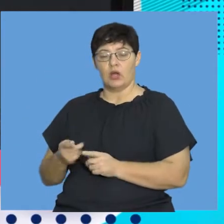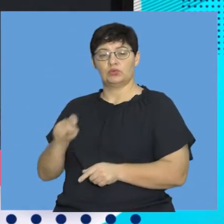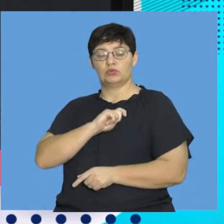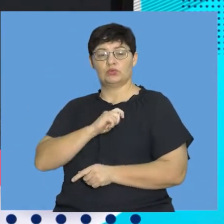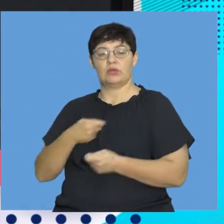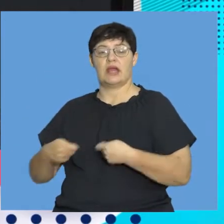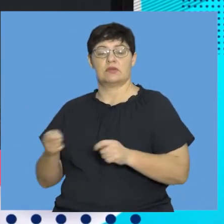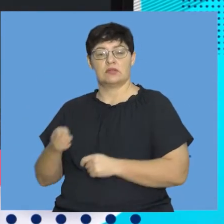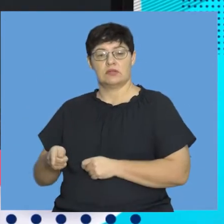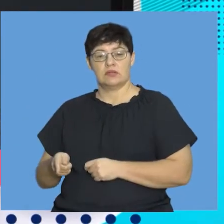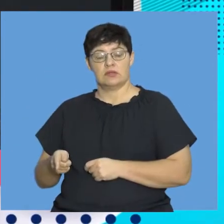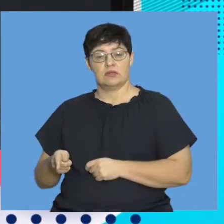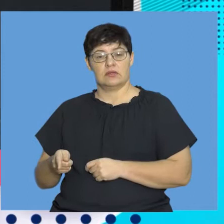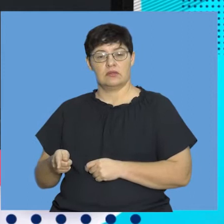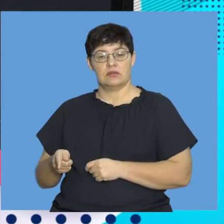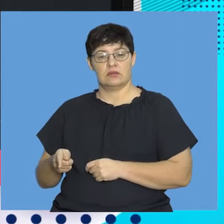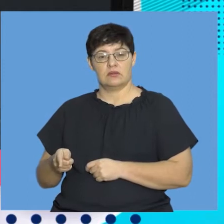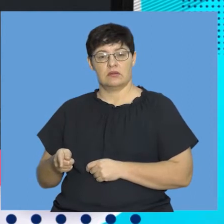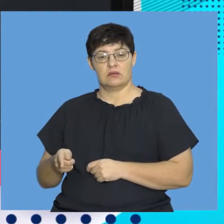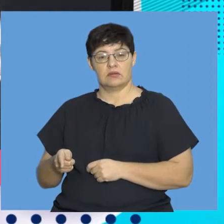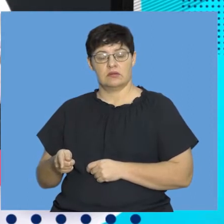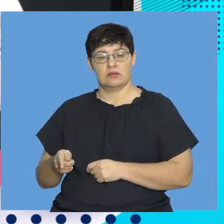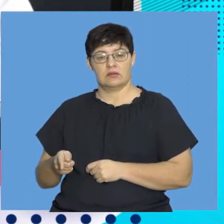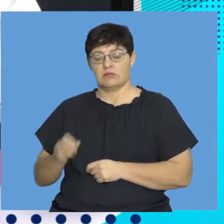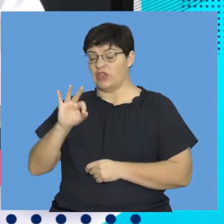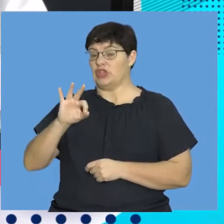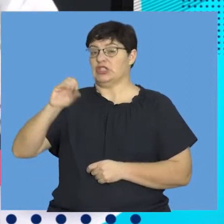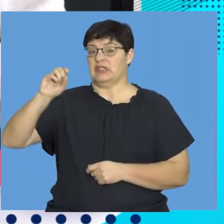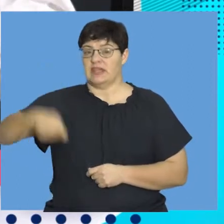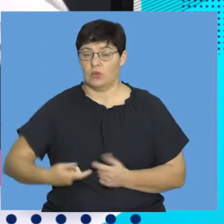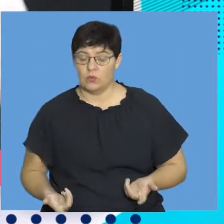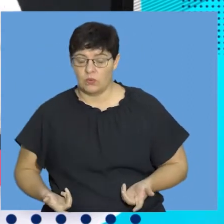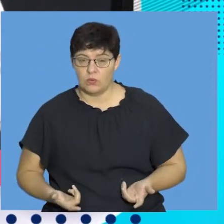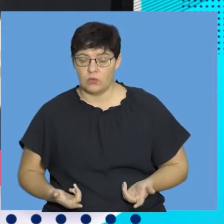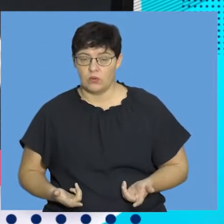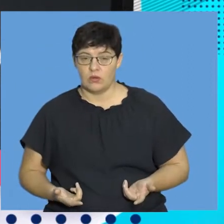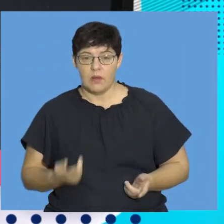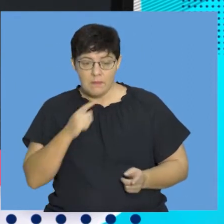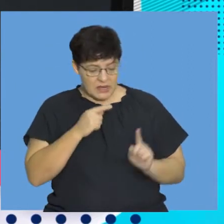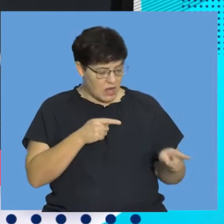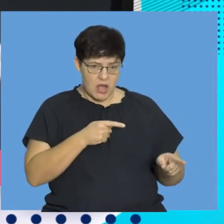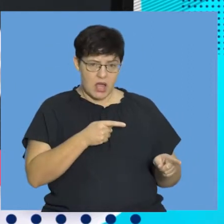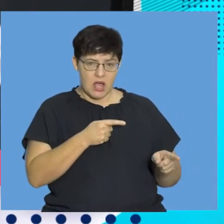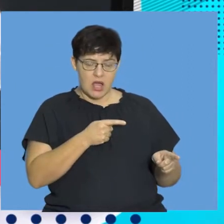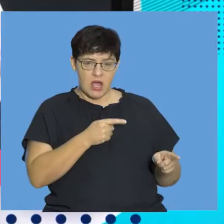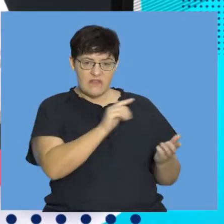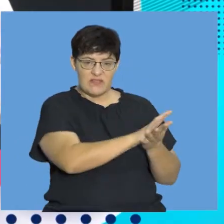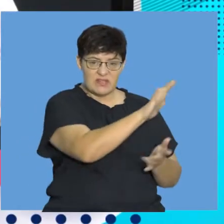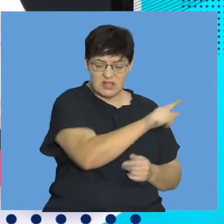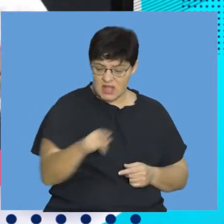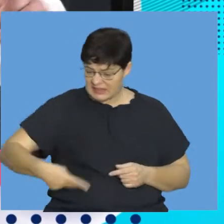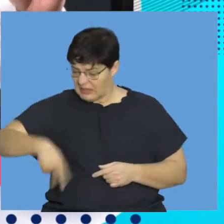you have spent is 30,000 Rand. You spent double the amount.